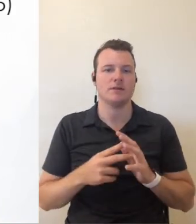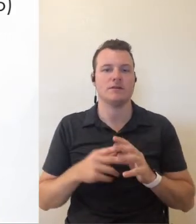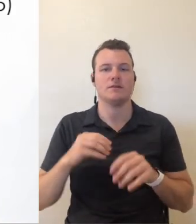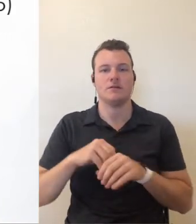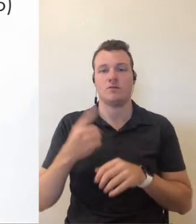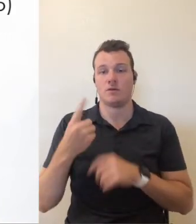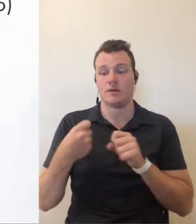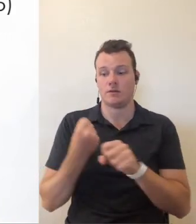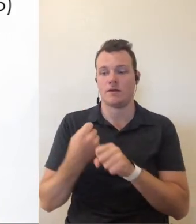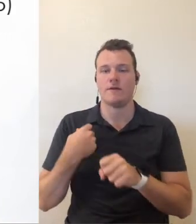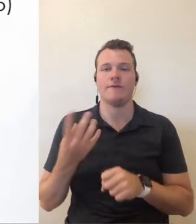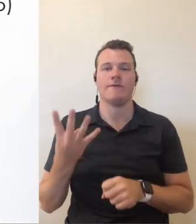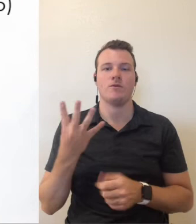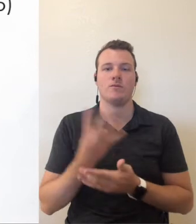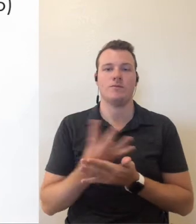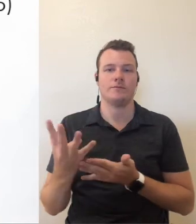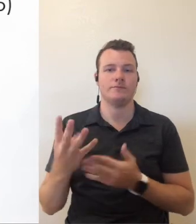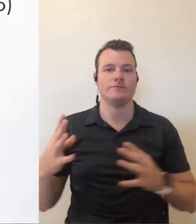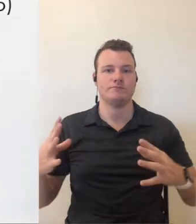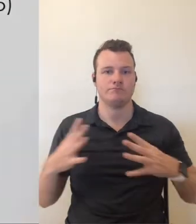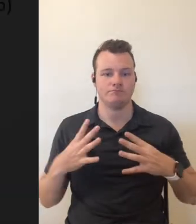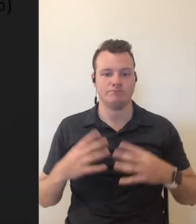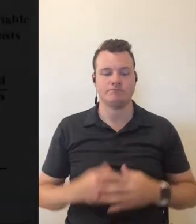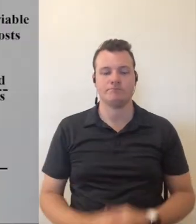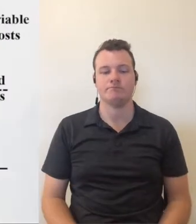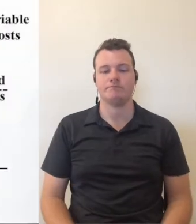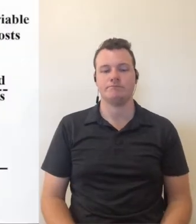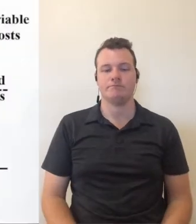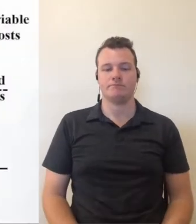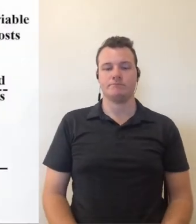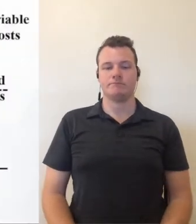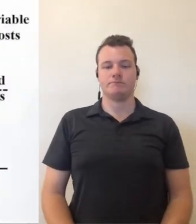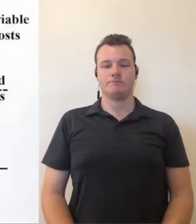4 weeks of vacation. Next slide, please.